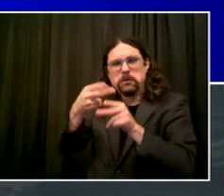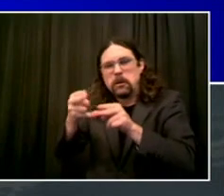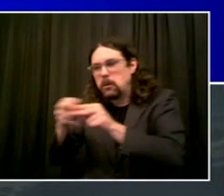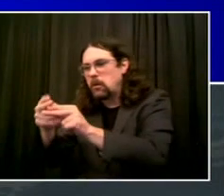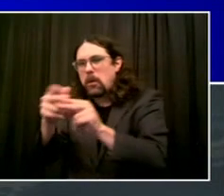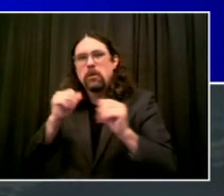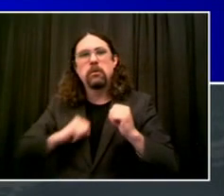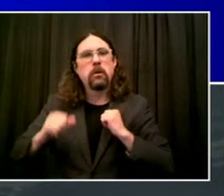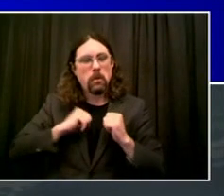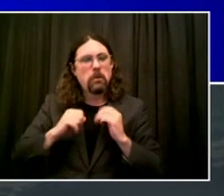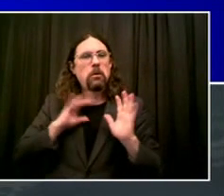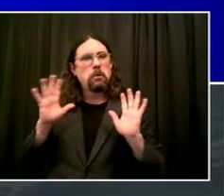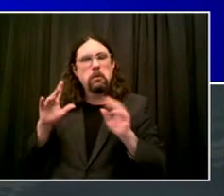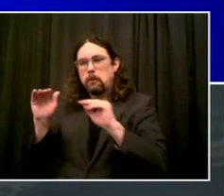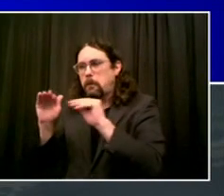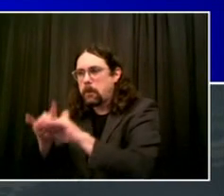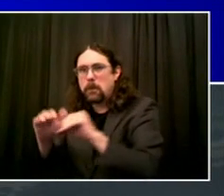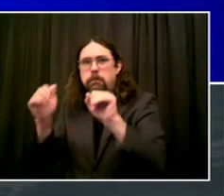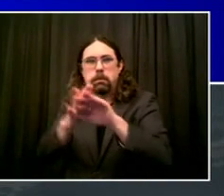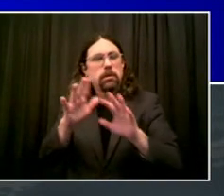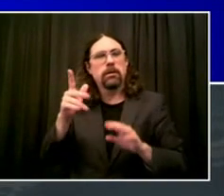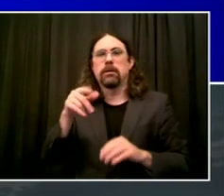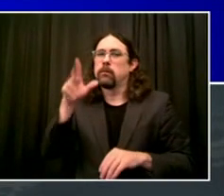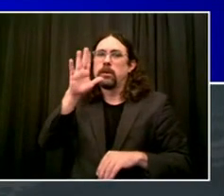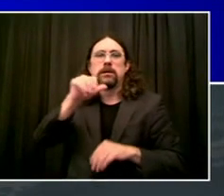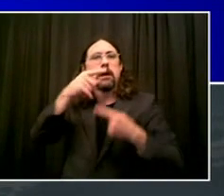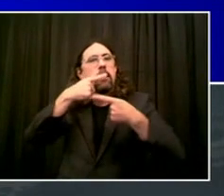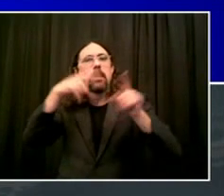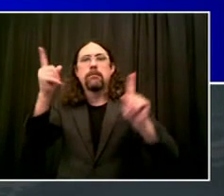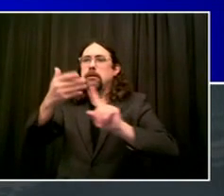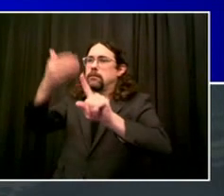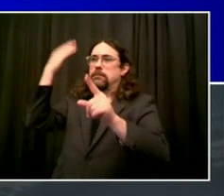professional, beautiful show. People will get a moment to